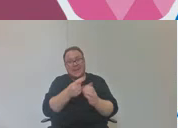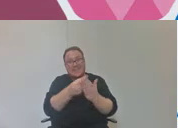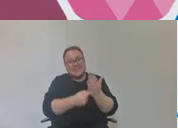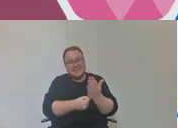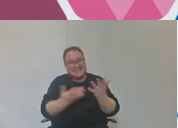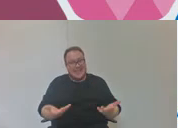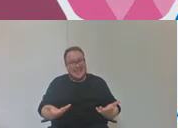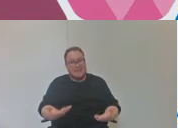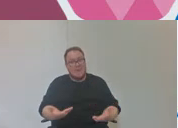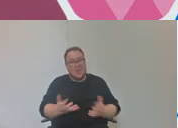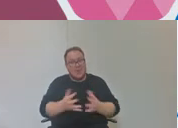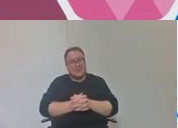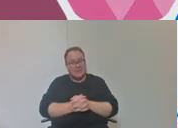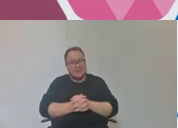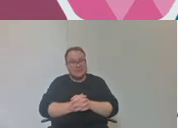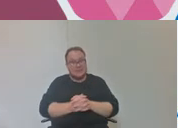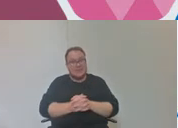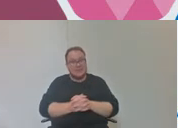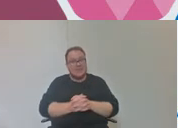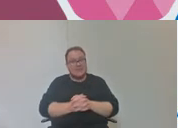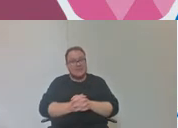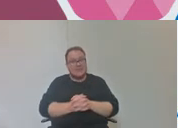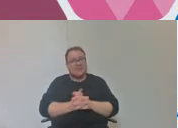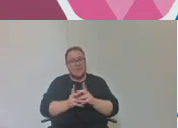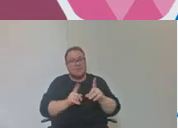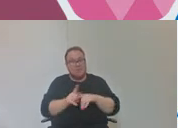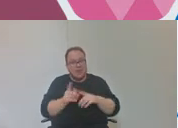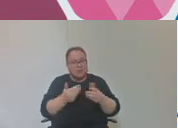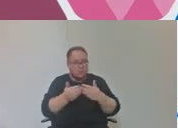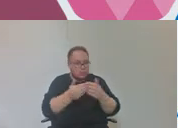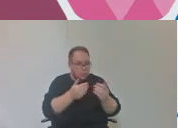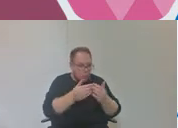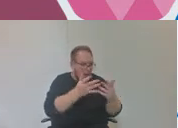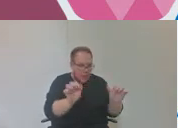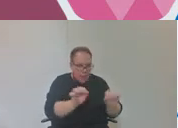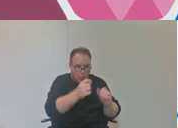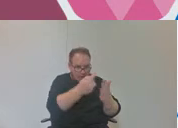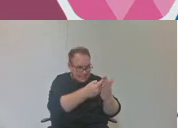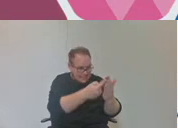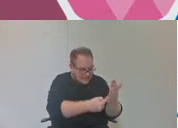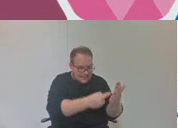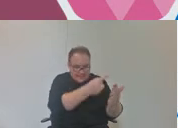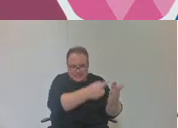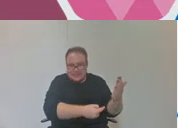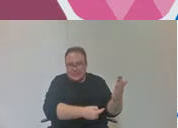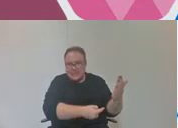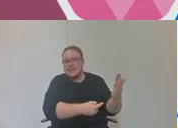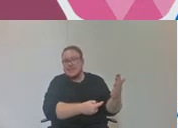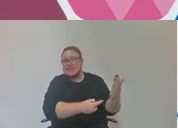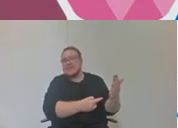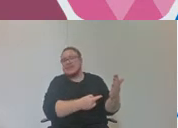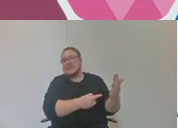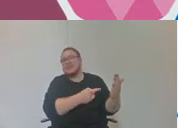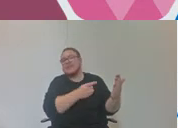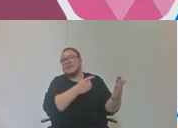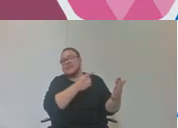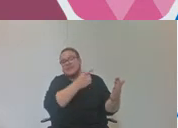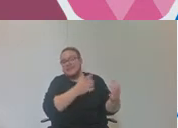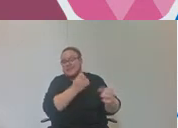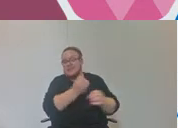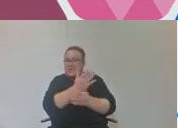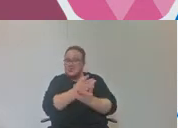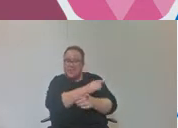to actually do the waiting list, which is not a backlog, it's people waiting for care, ensuring those people get their care they